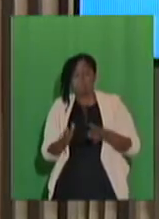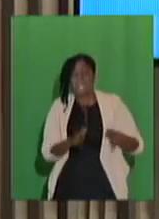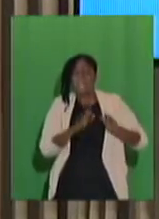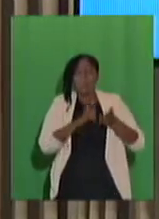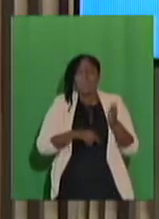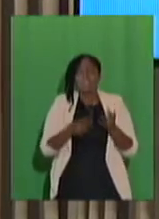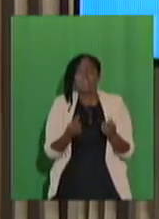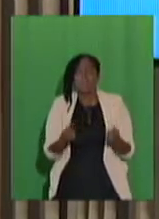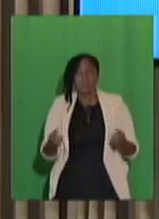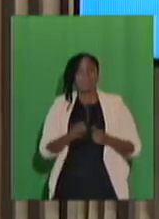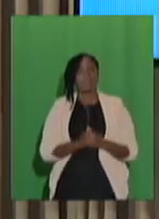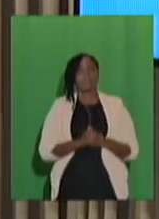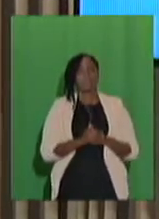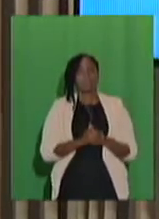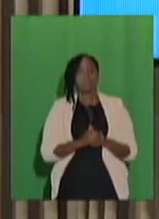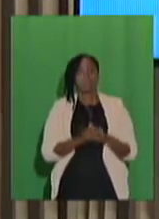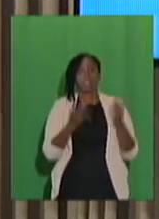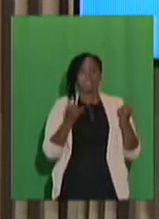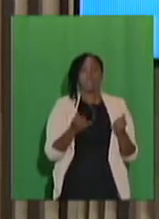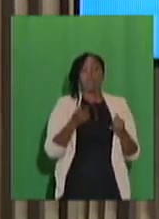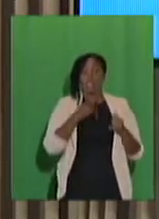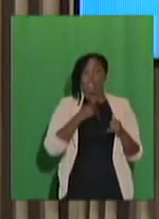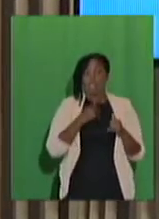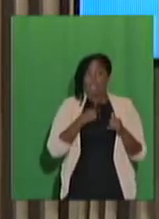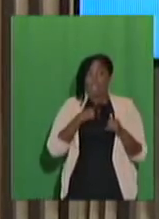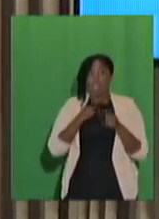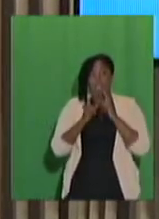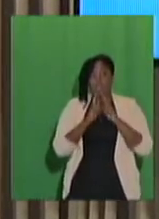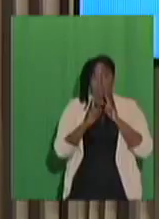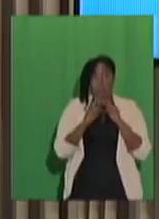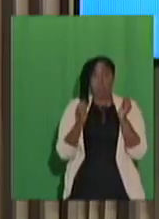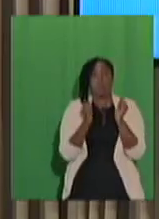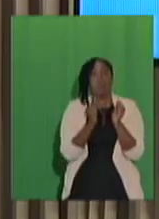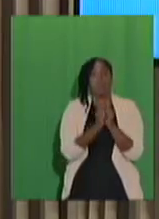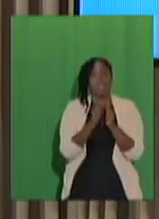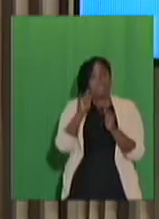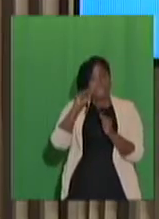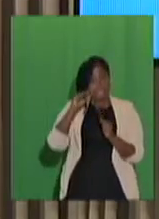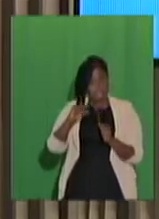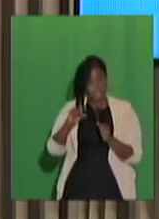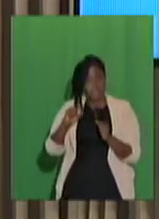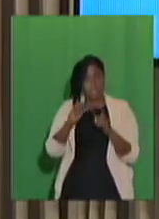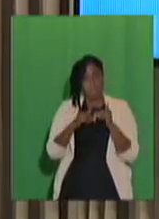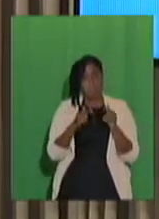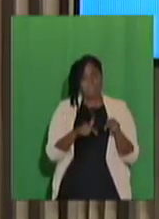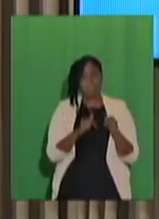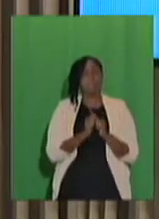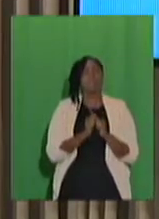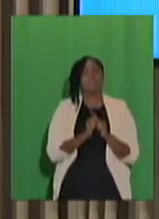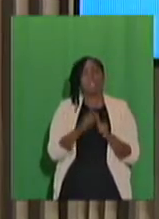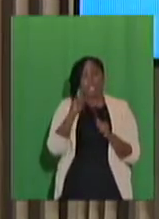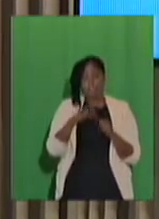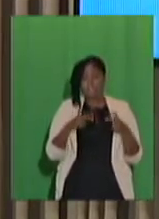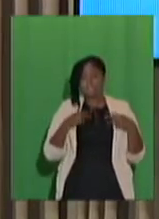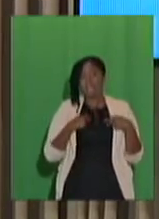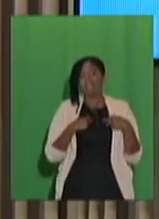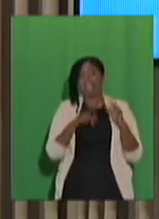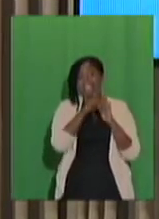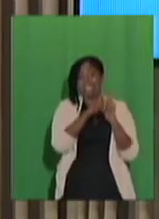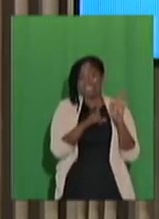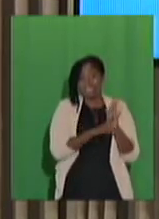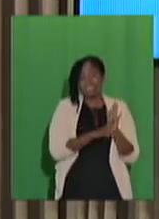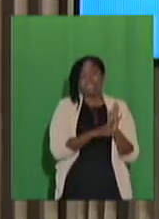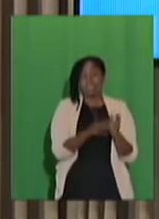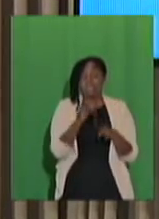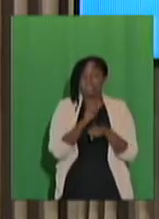I conferred with the Attorney General on this because I have to take legal advice. When a drug is registered and when the Minister of